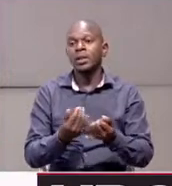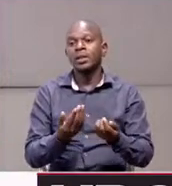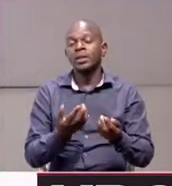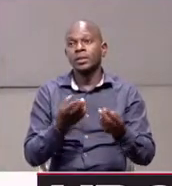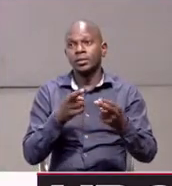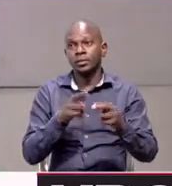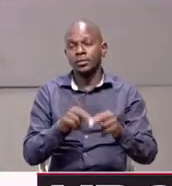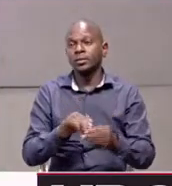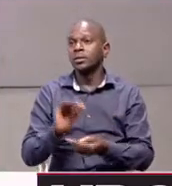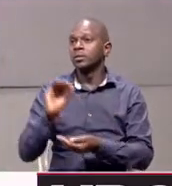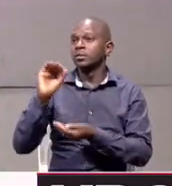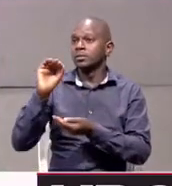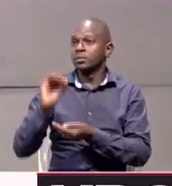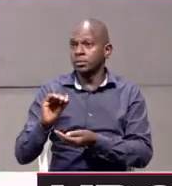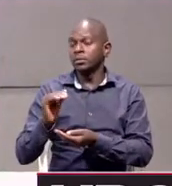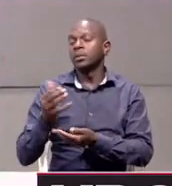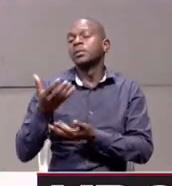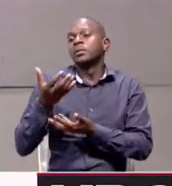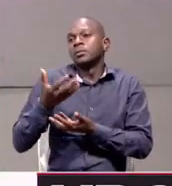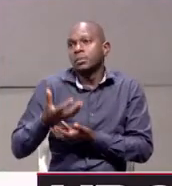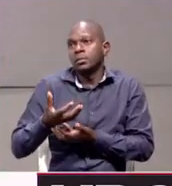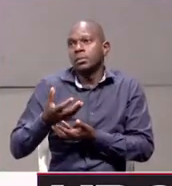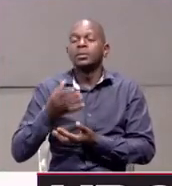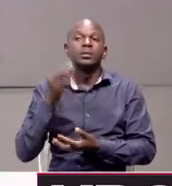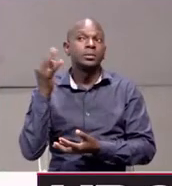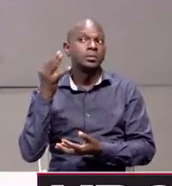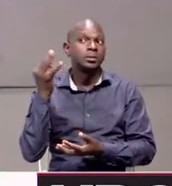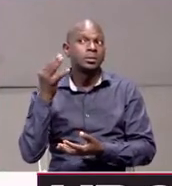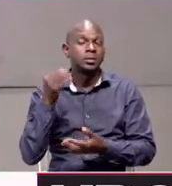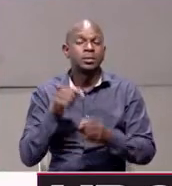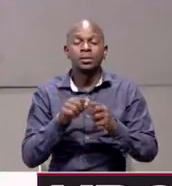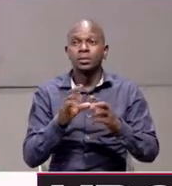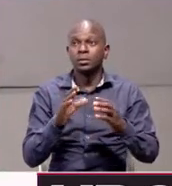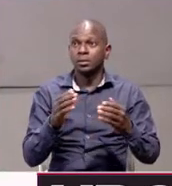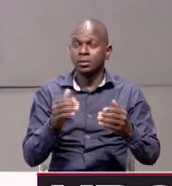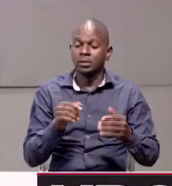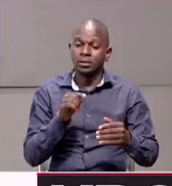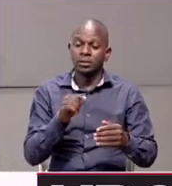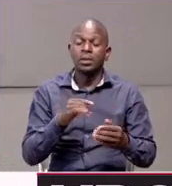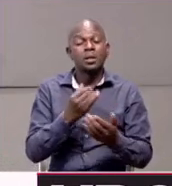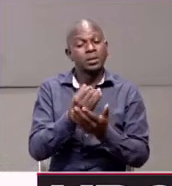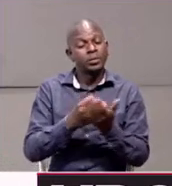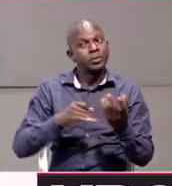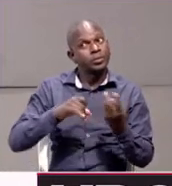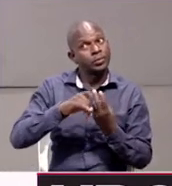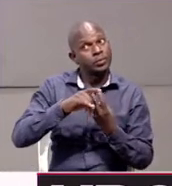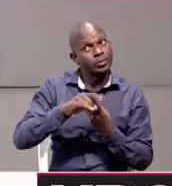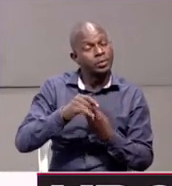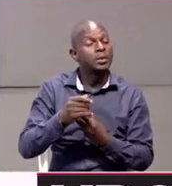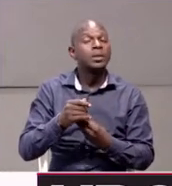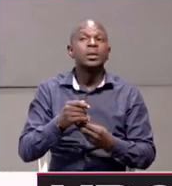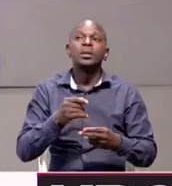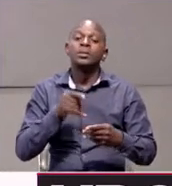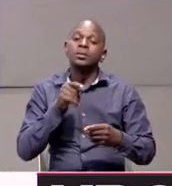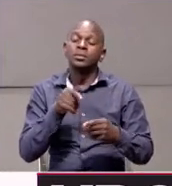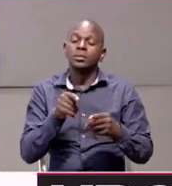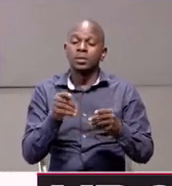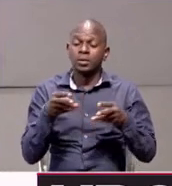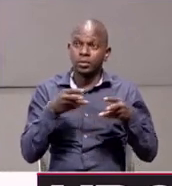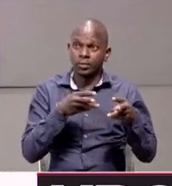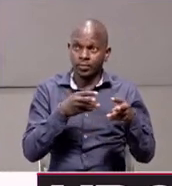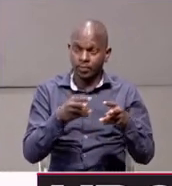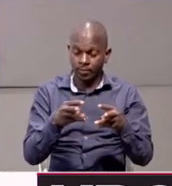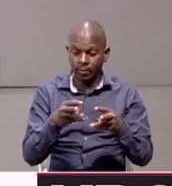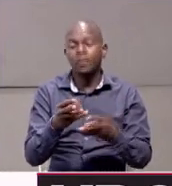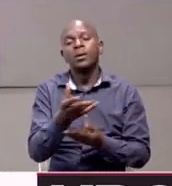the burdens of disease. HIV in sports, of course, is a conversation that has not been had. We believe that this sets a platform for it,